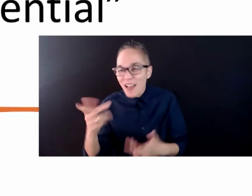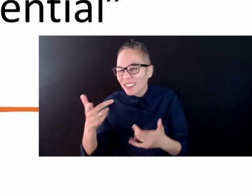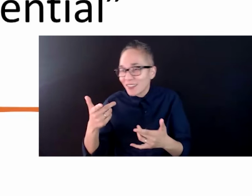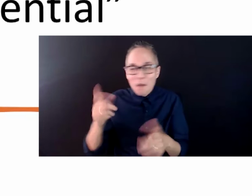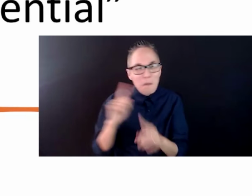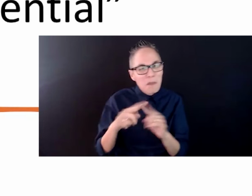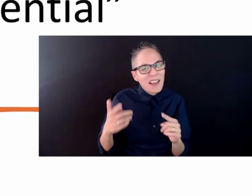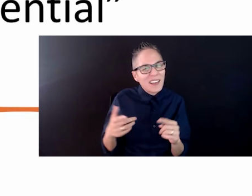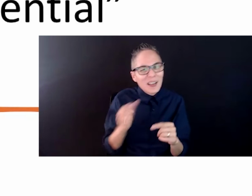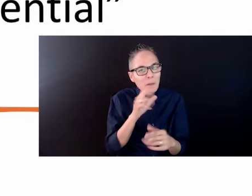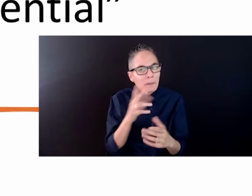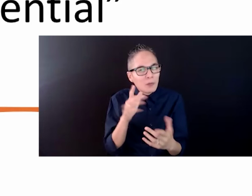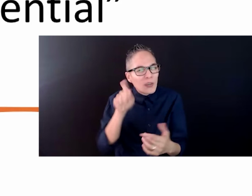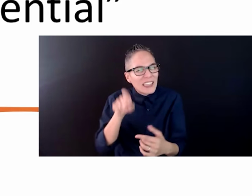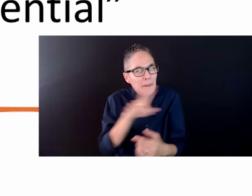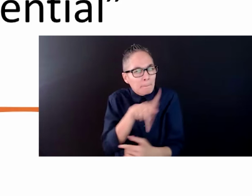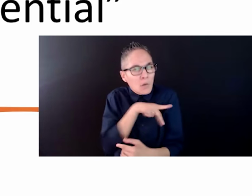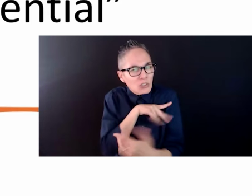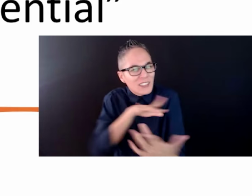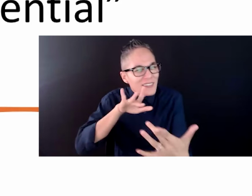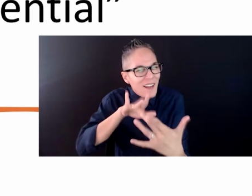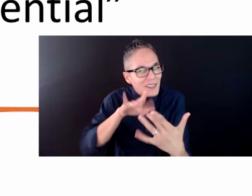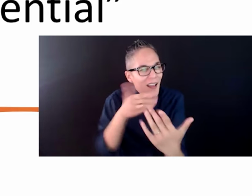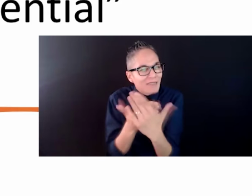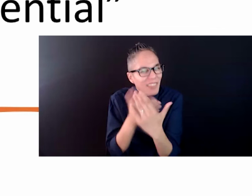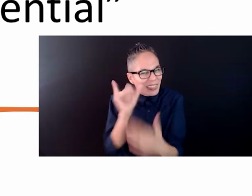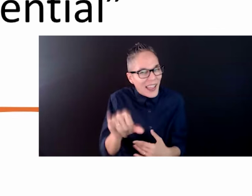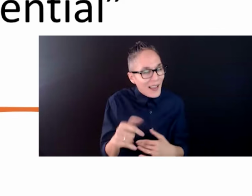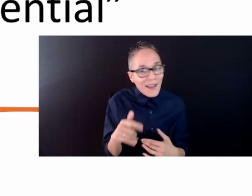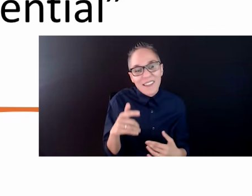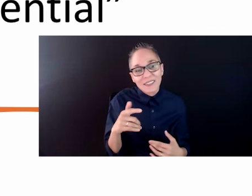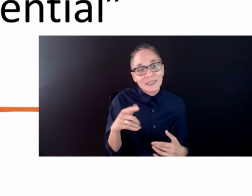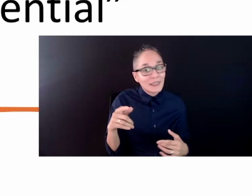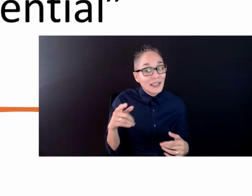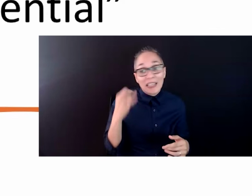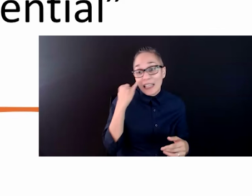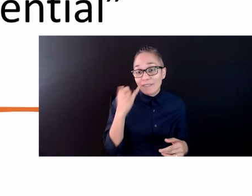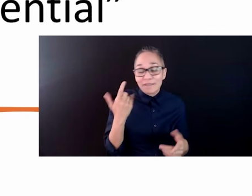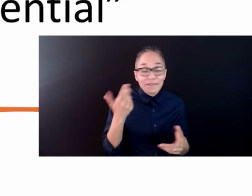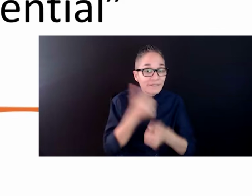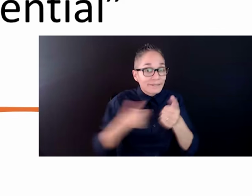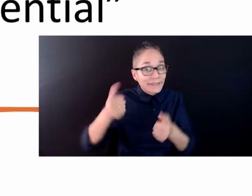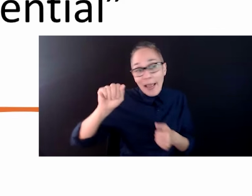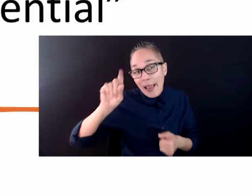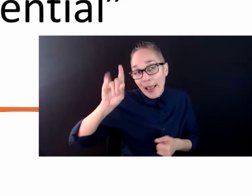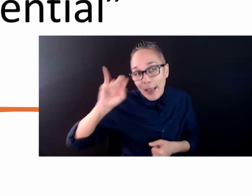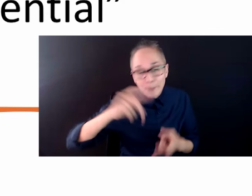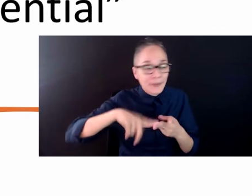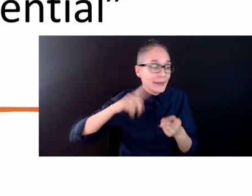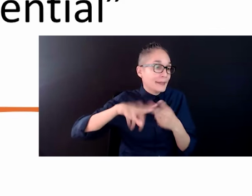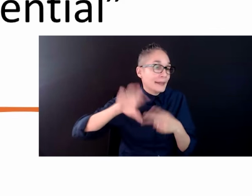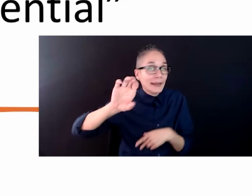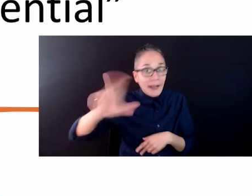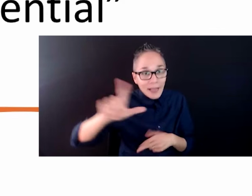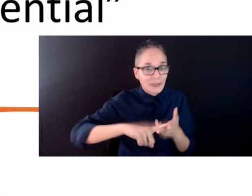we're missing the personal contact. Yeah. And that goes with whether it's an administrative assistant, classified. When I